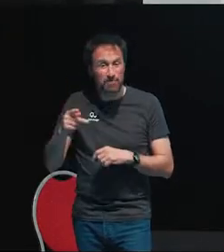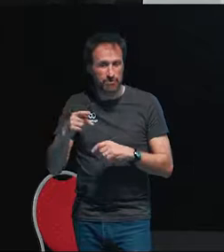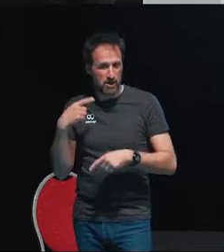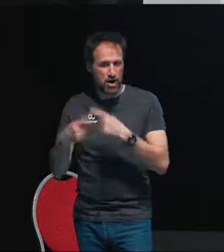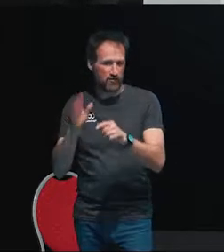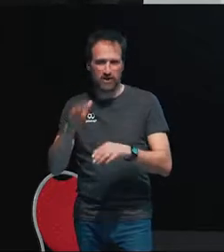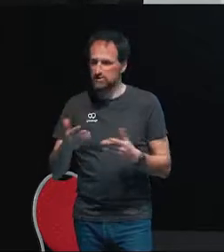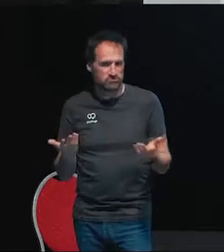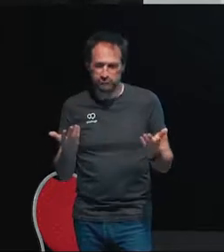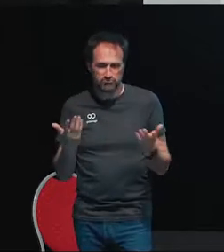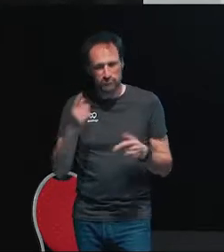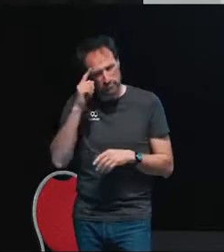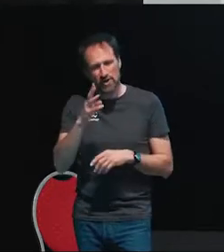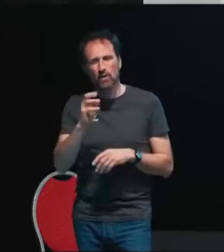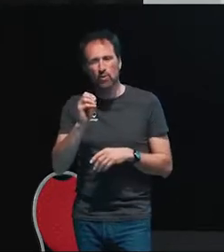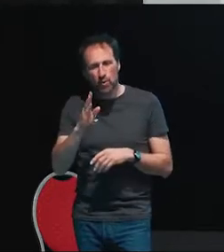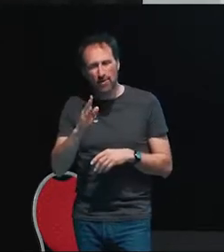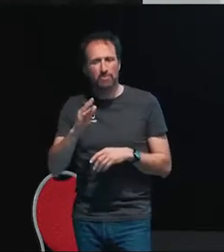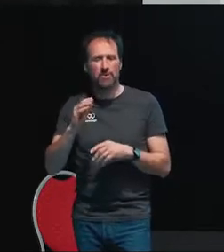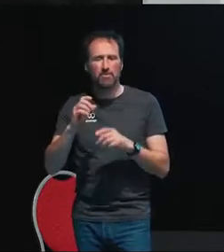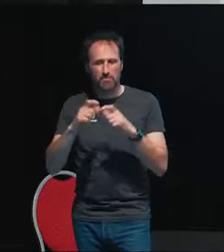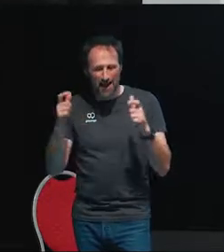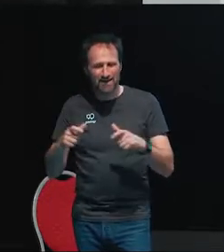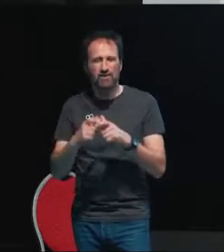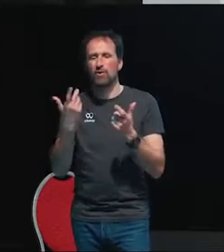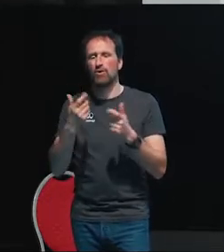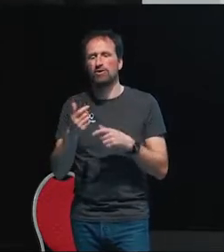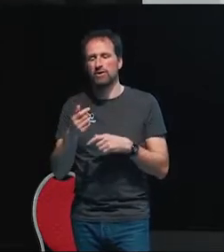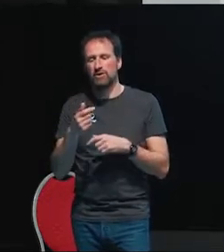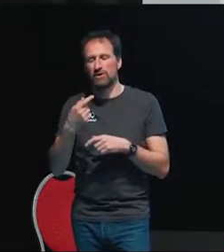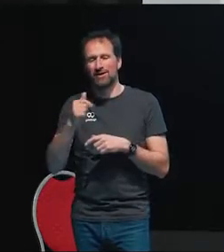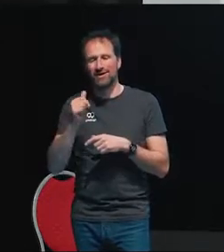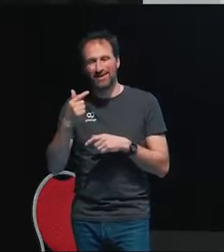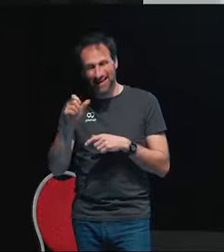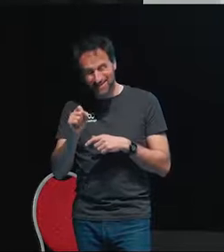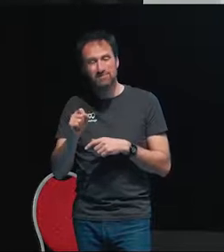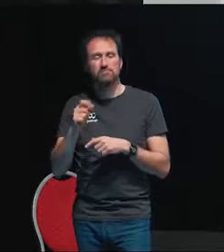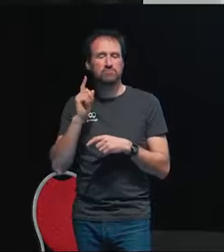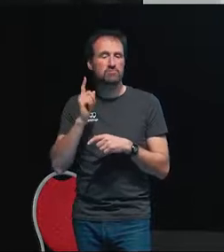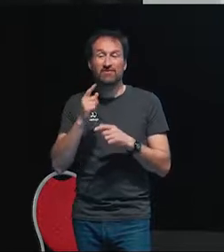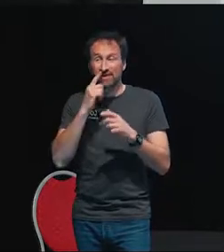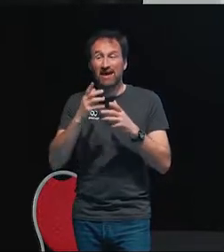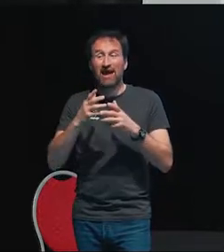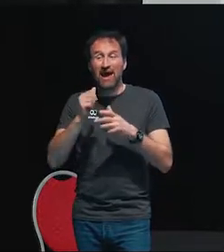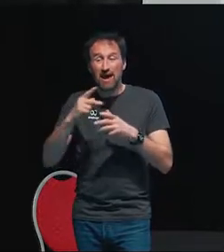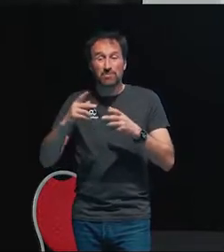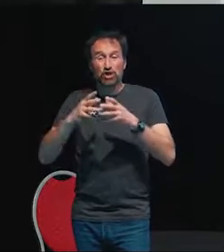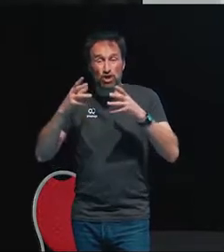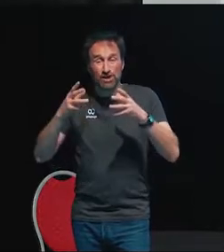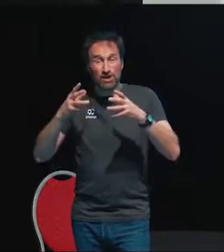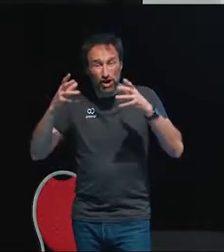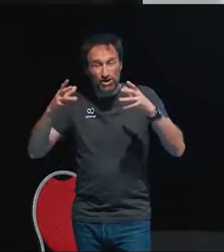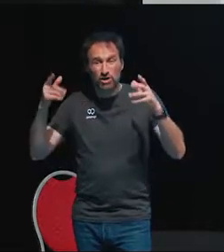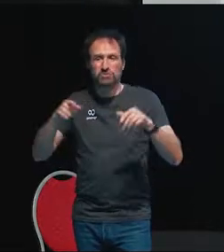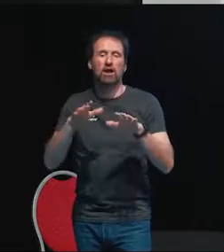all know things like web pack things like just they get slower the bigger your app gets so what this allows you to do is bring take out part of that